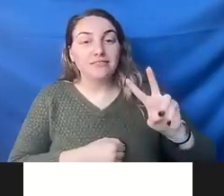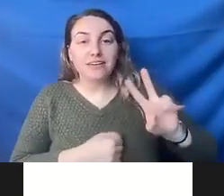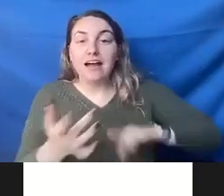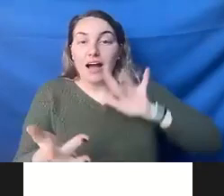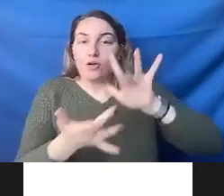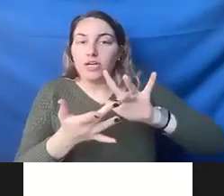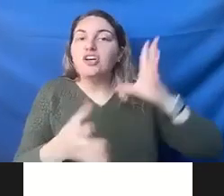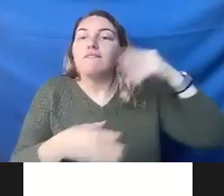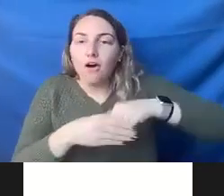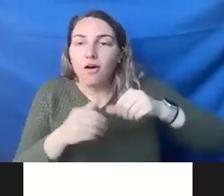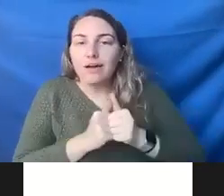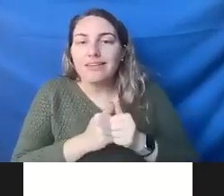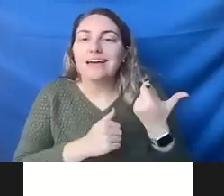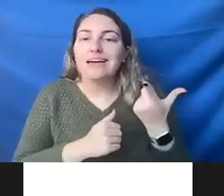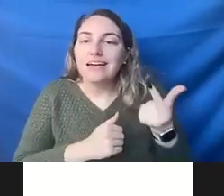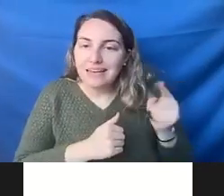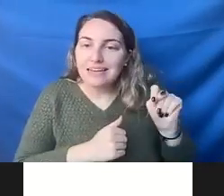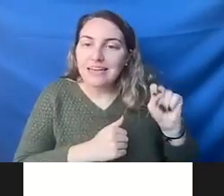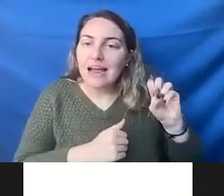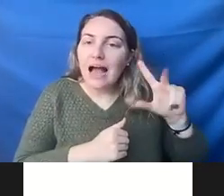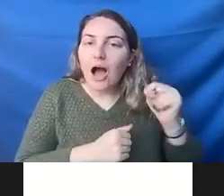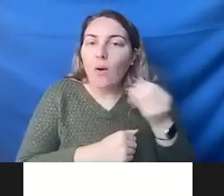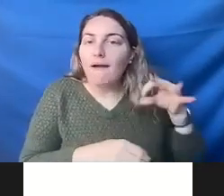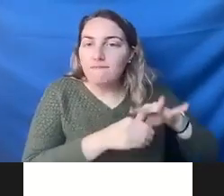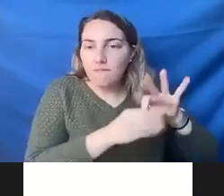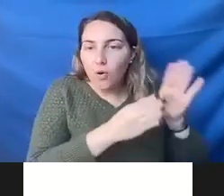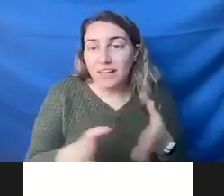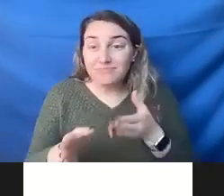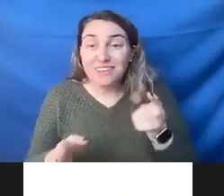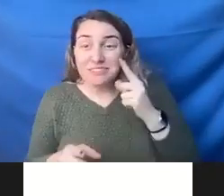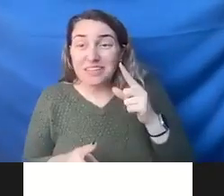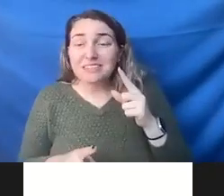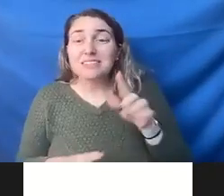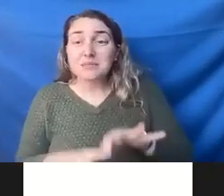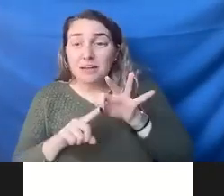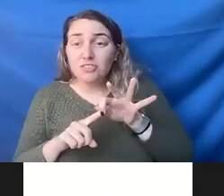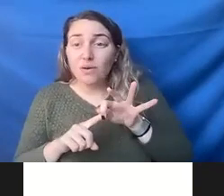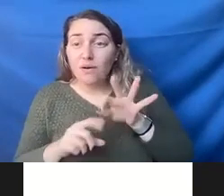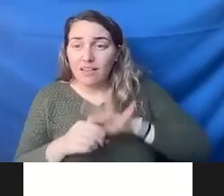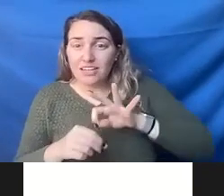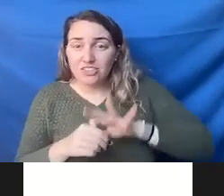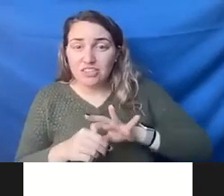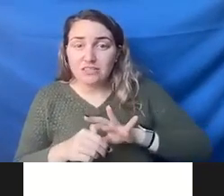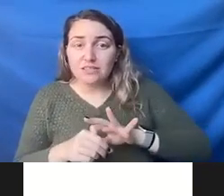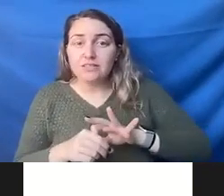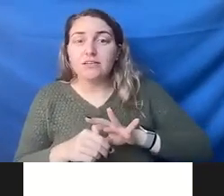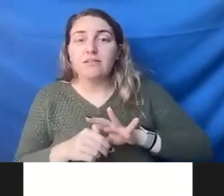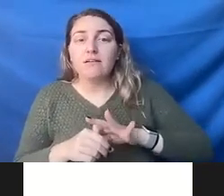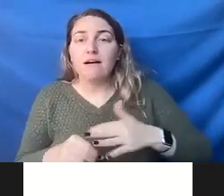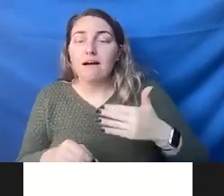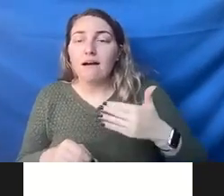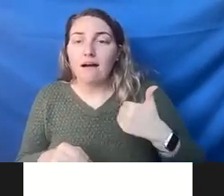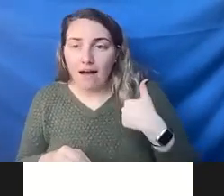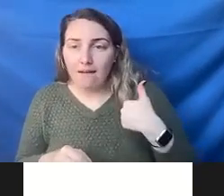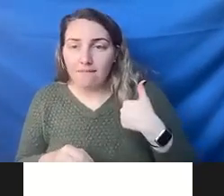Vote plan. So for special elections, they have high single digit turnout or very low double